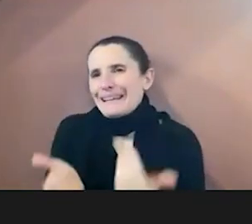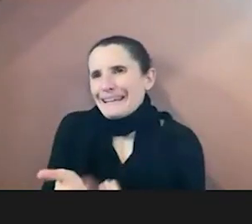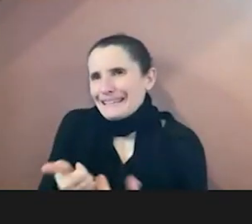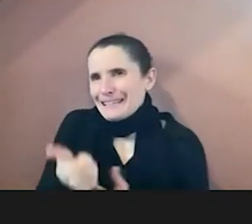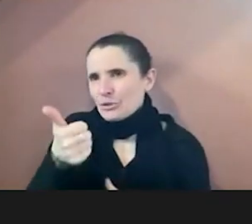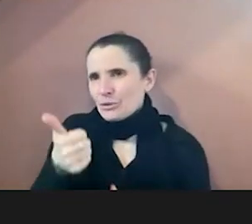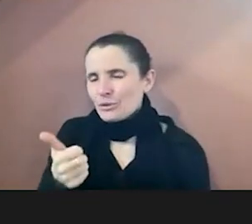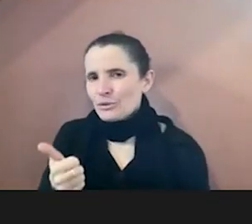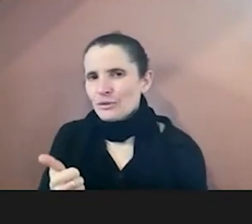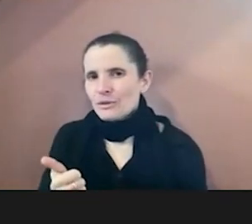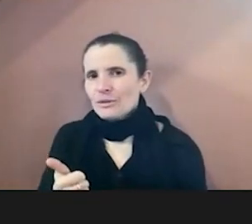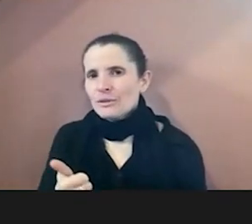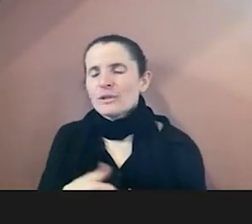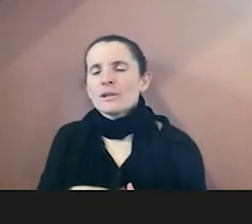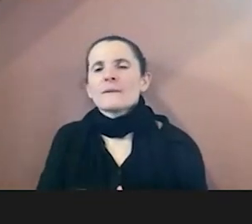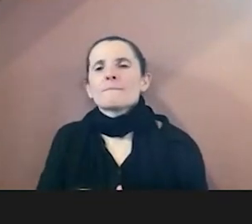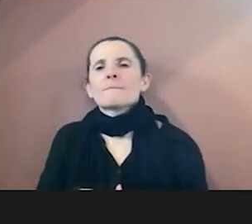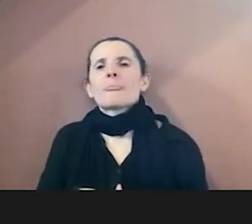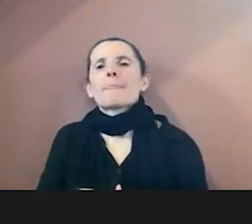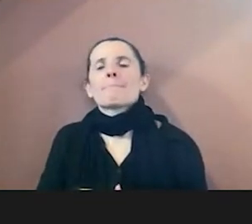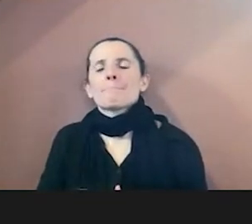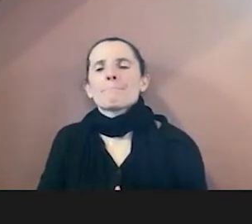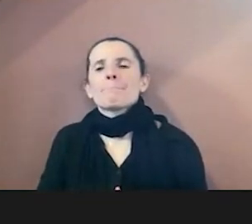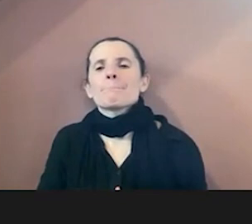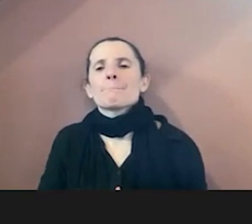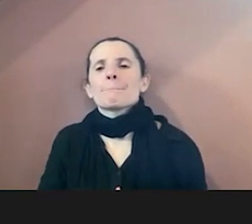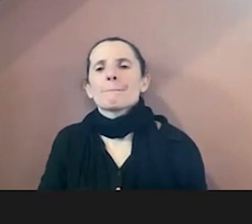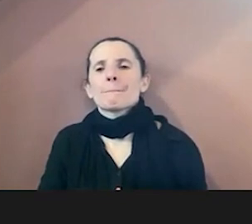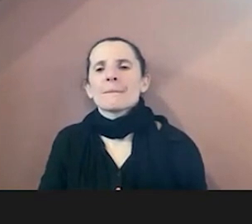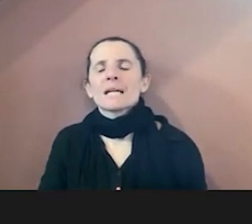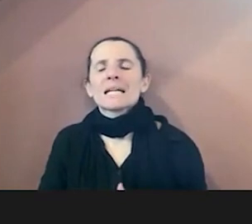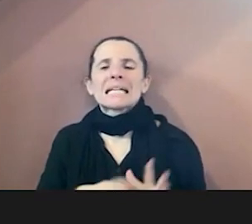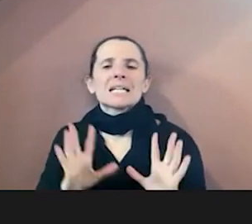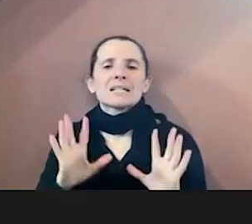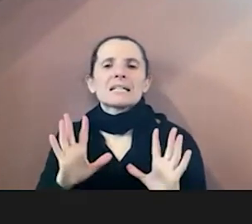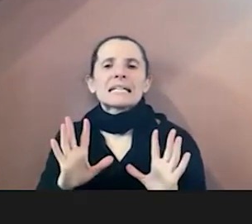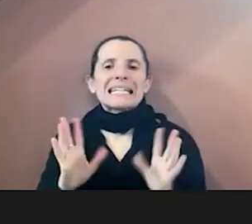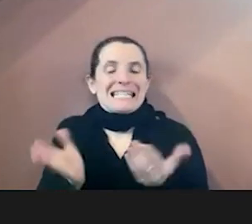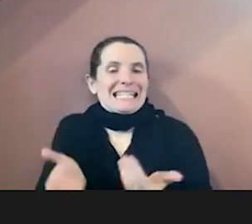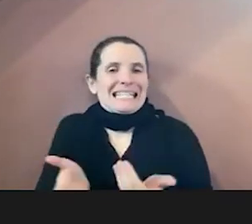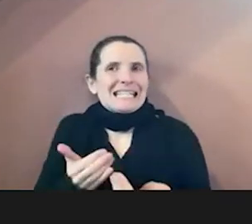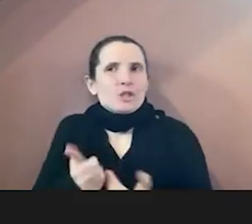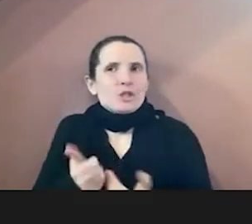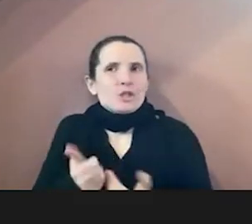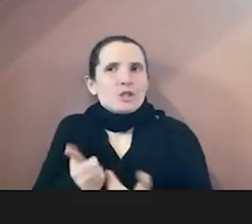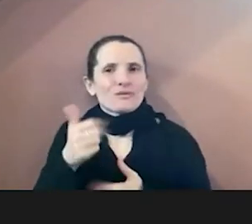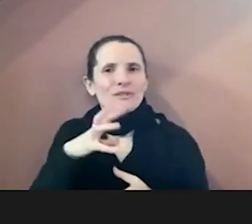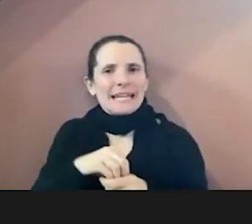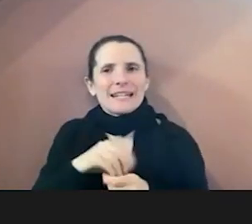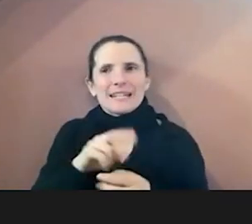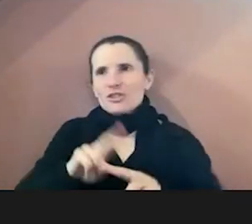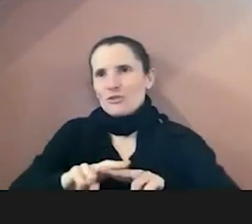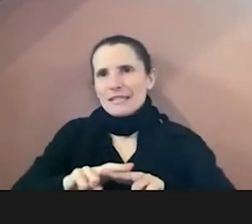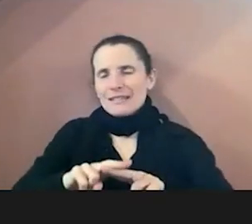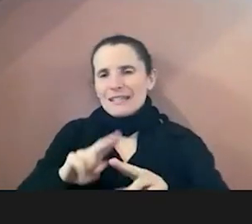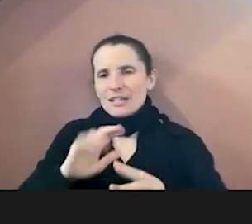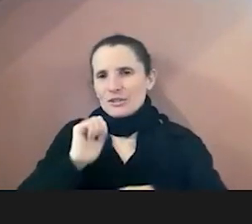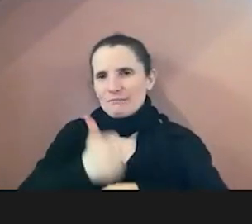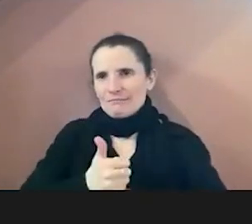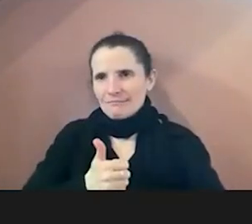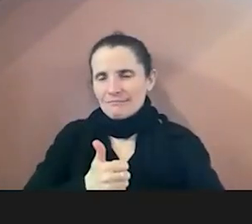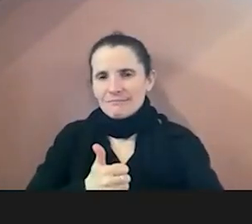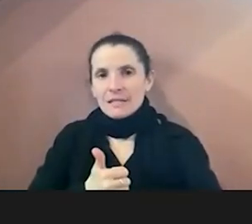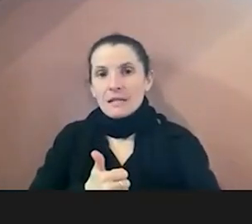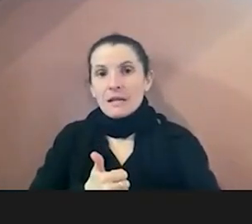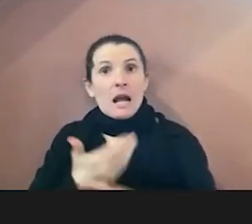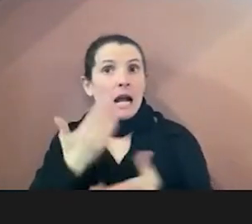can do this, but computationally it's much, much easier. I mean, you don't have, at least in